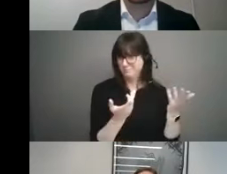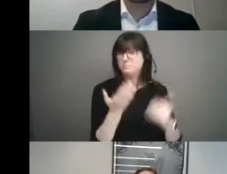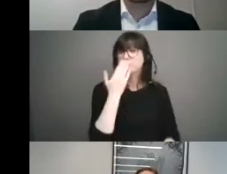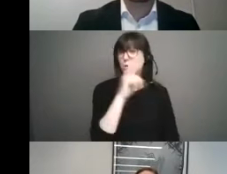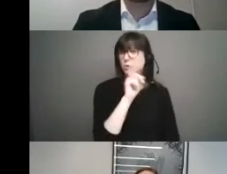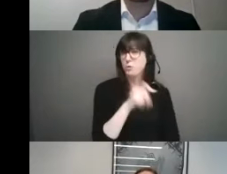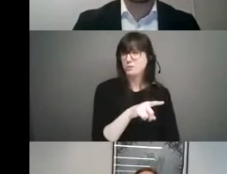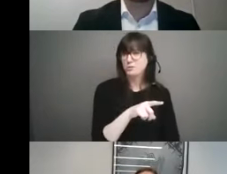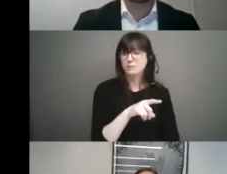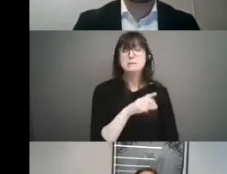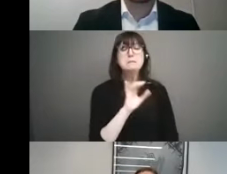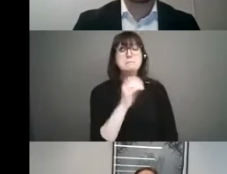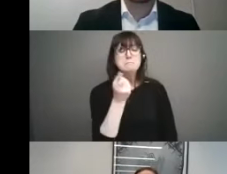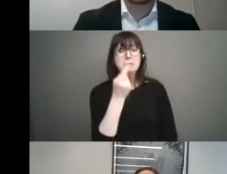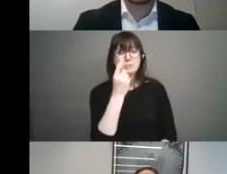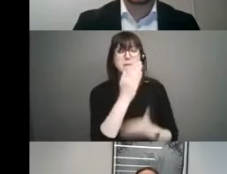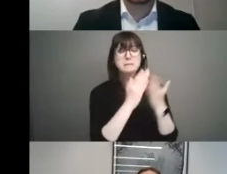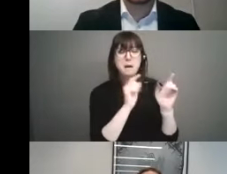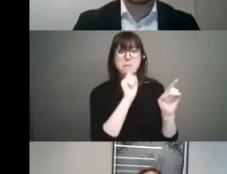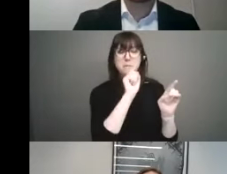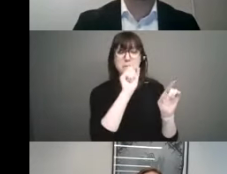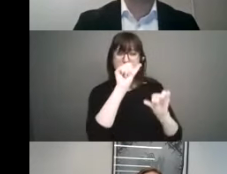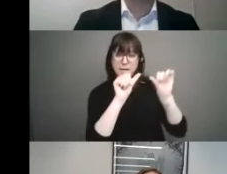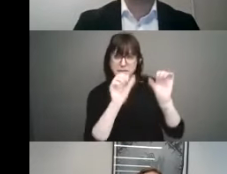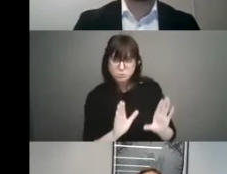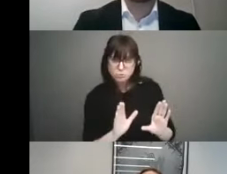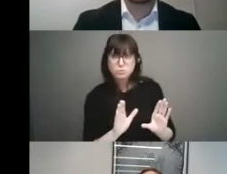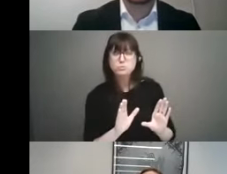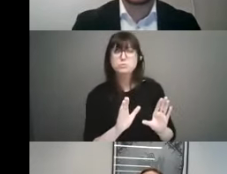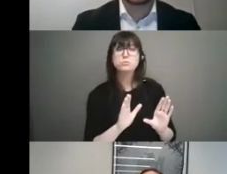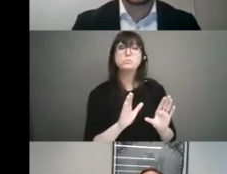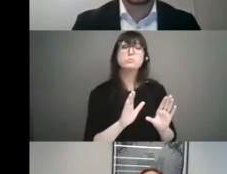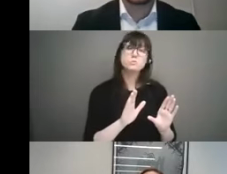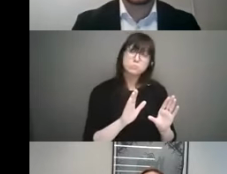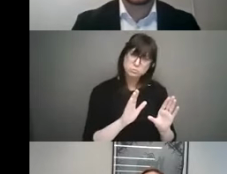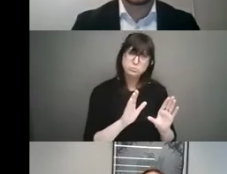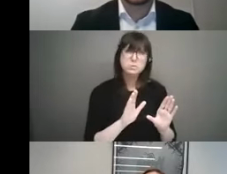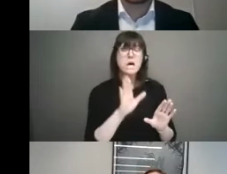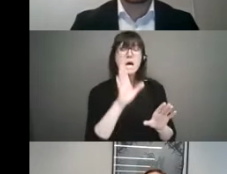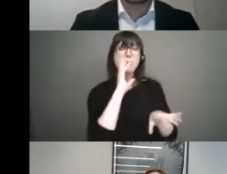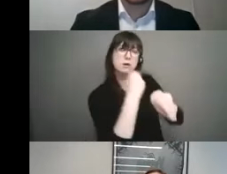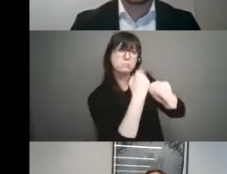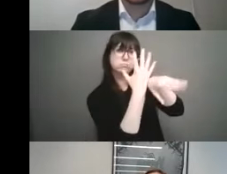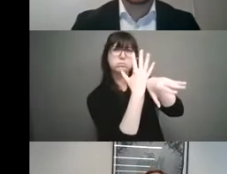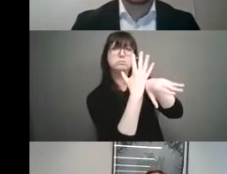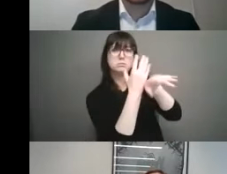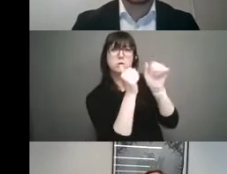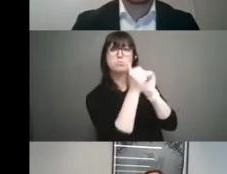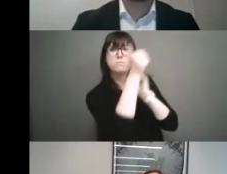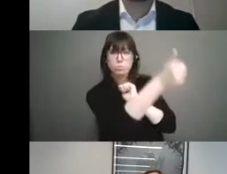so I understand that some assessors are doing remote capacity